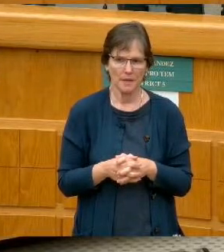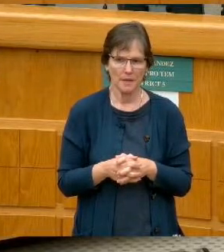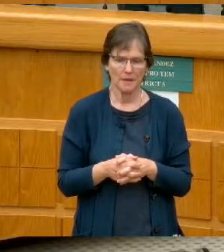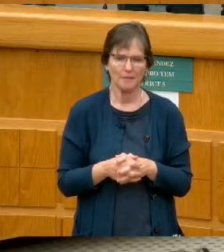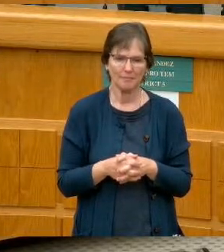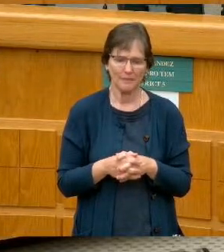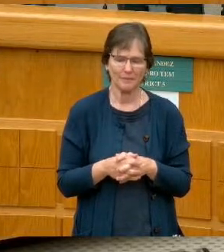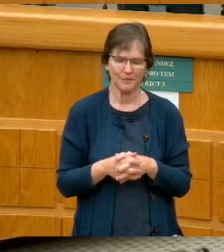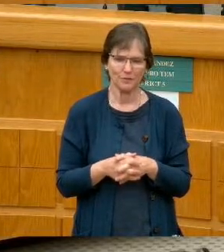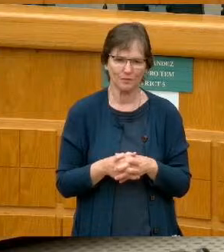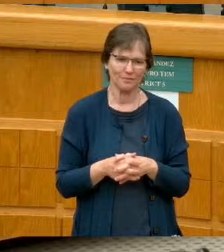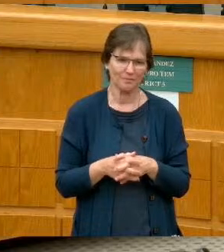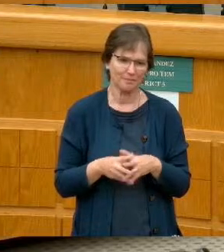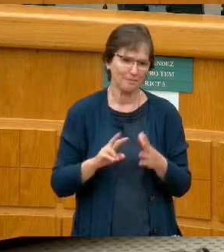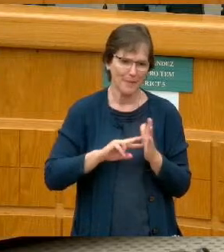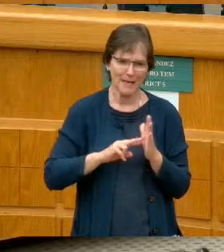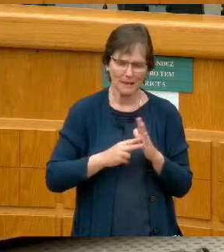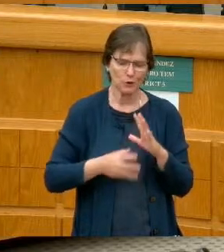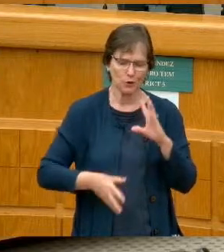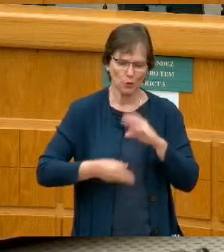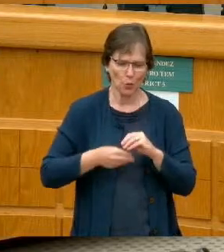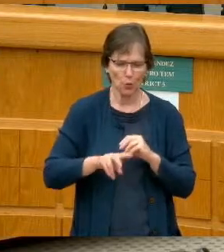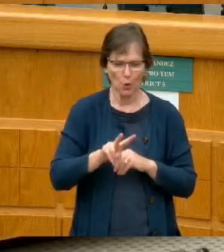at 295.